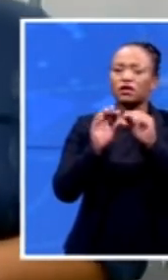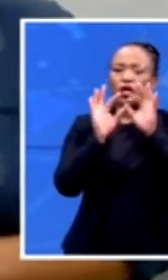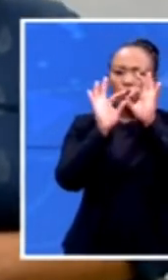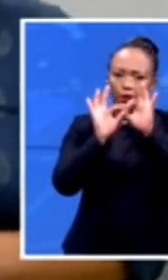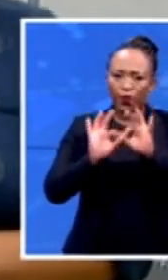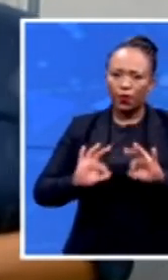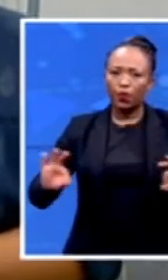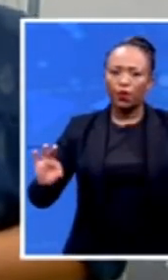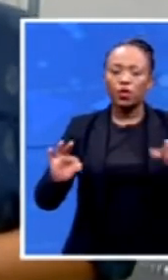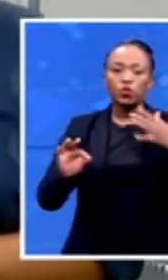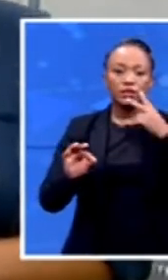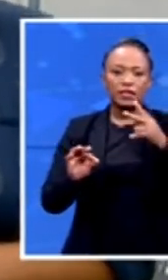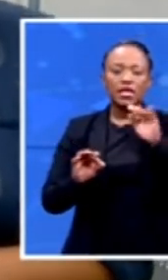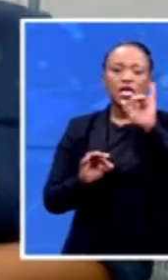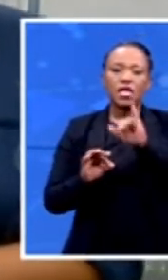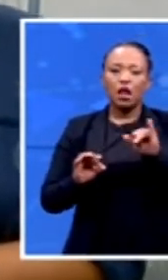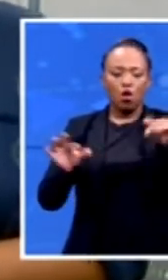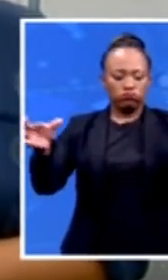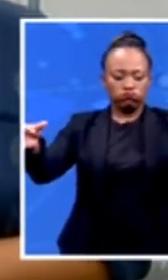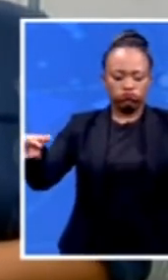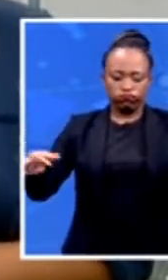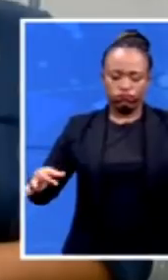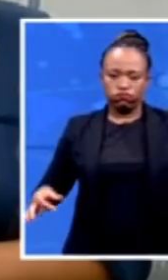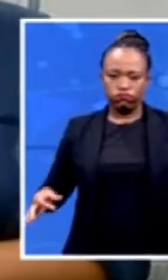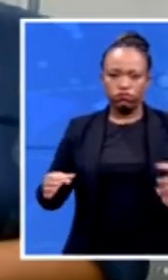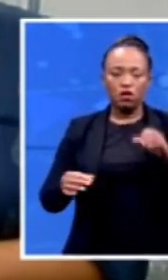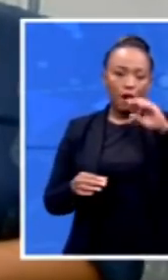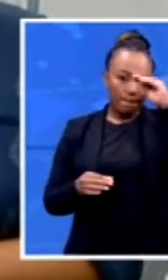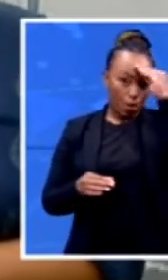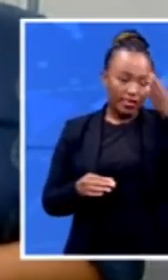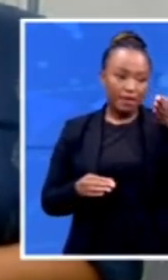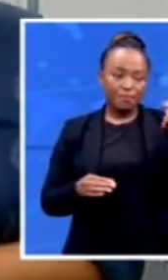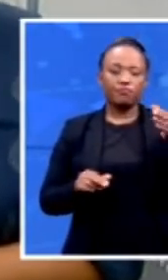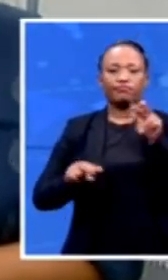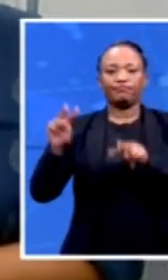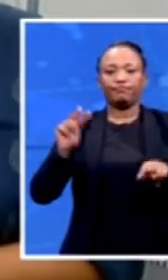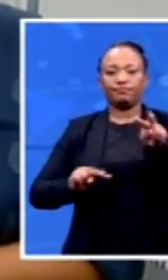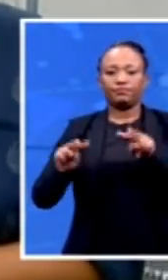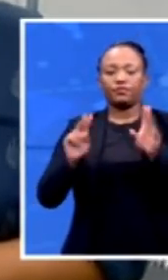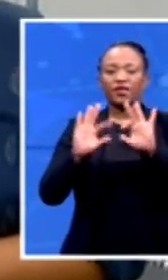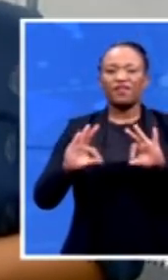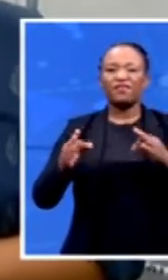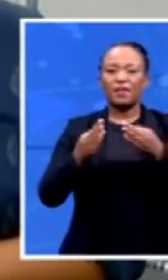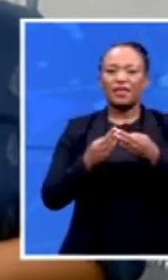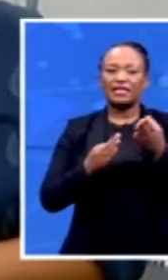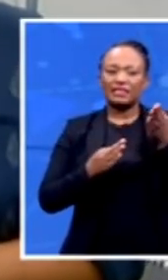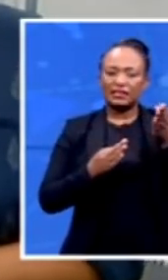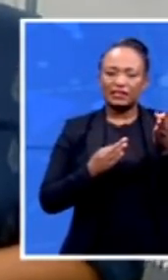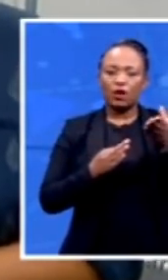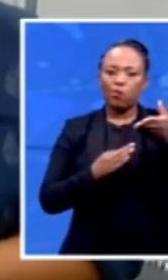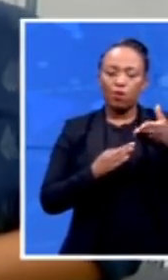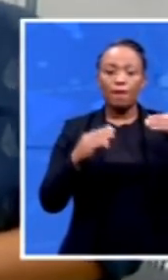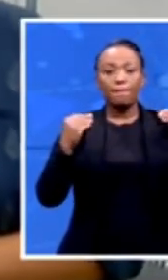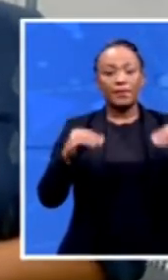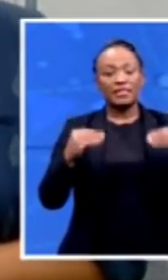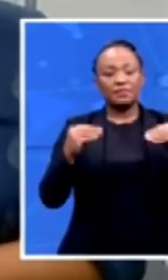and we have it from a source within the family circle of the Tutu family that it's going to be a very busy day in terms of people